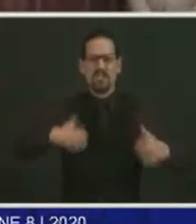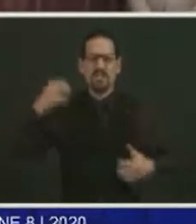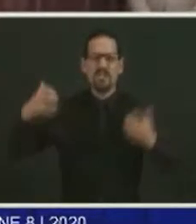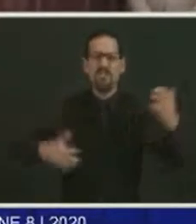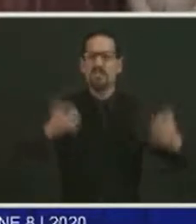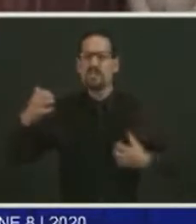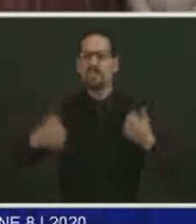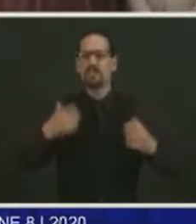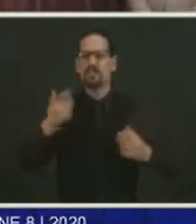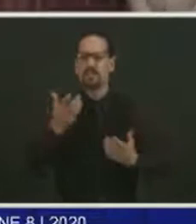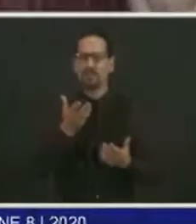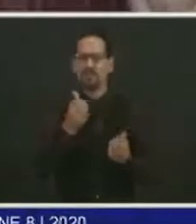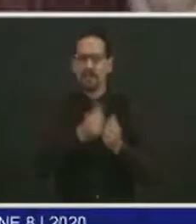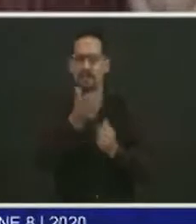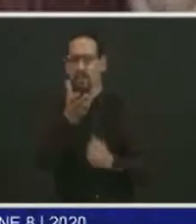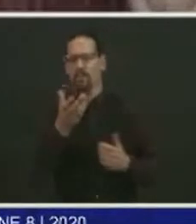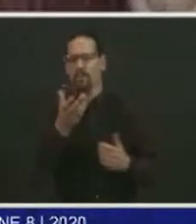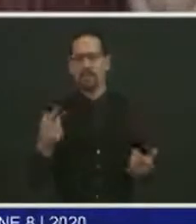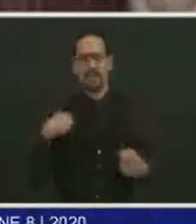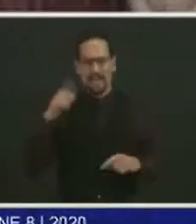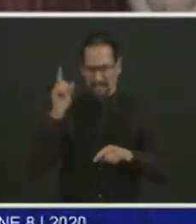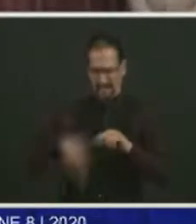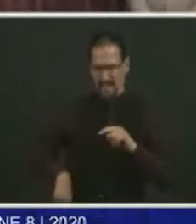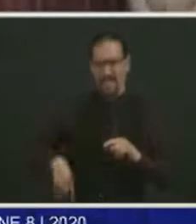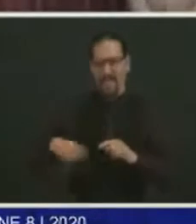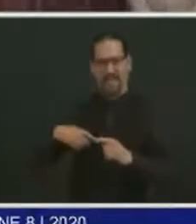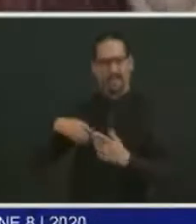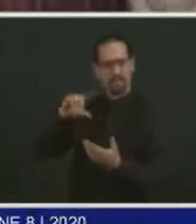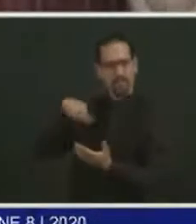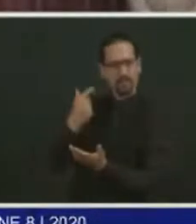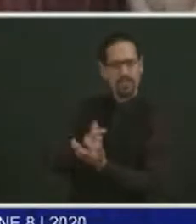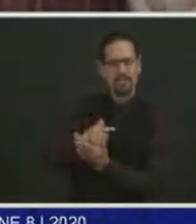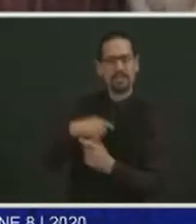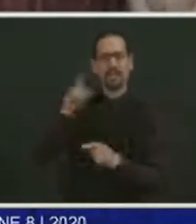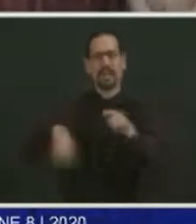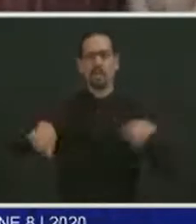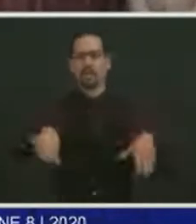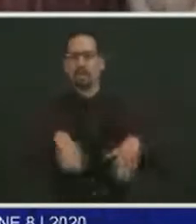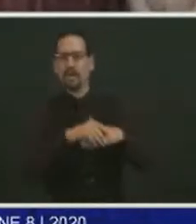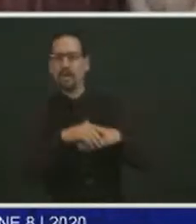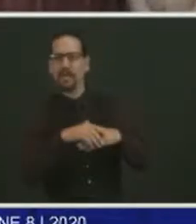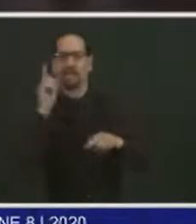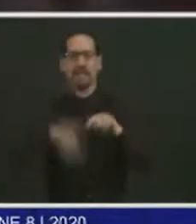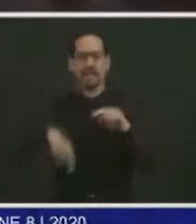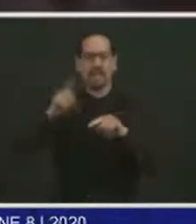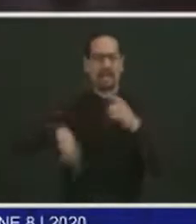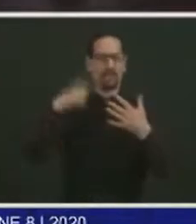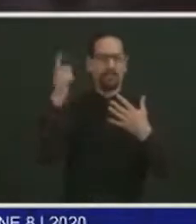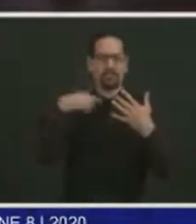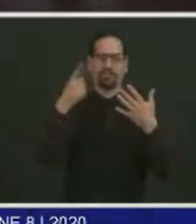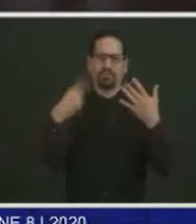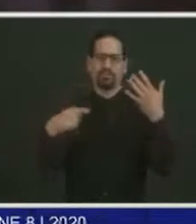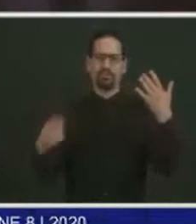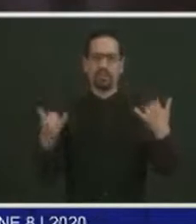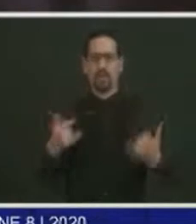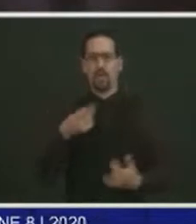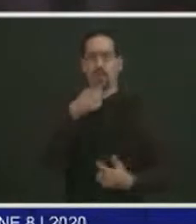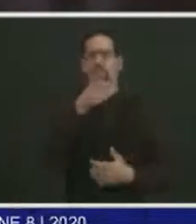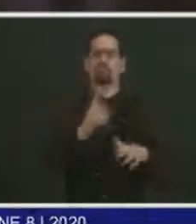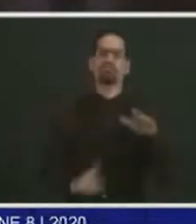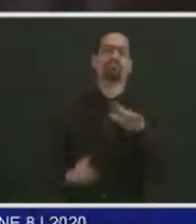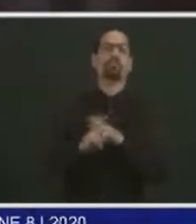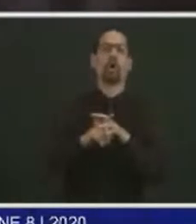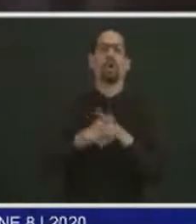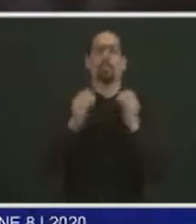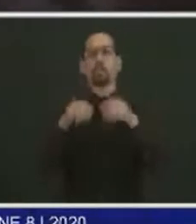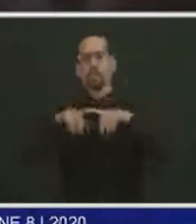can't do? They've heard you say these are the rules for the past few months, and now may think most of those have gone out the window, and now may be thinking, to